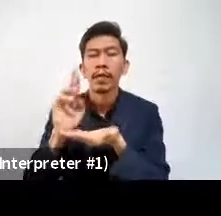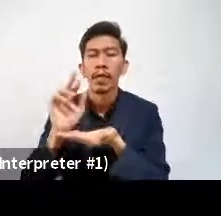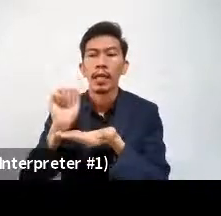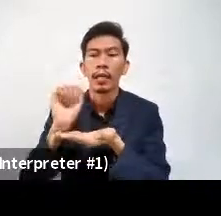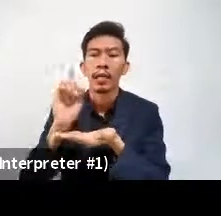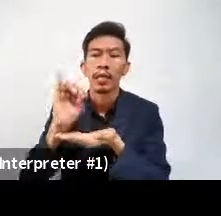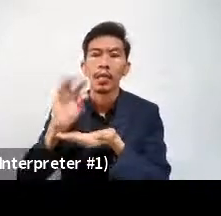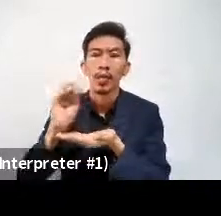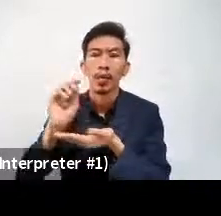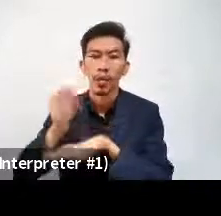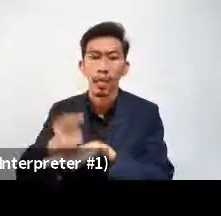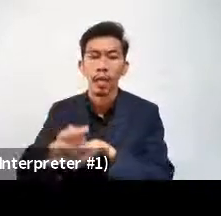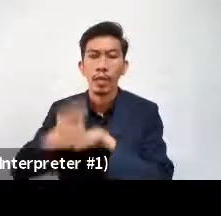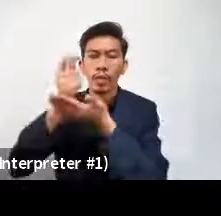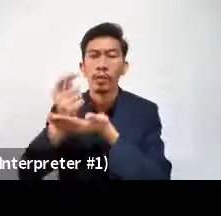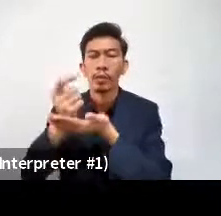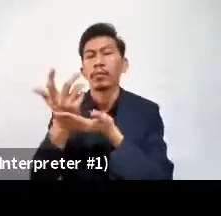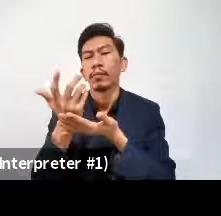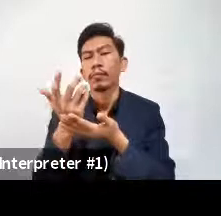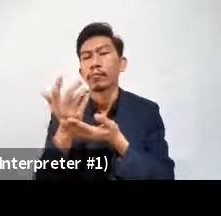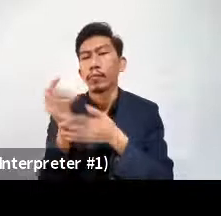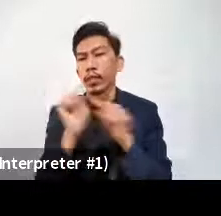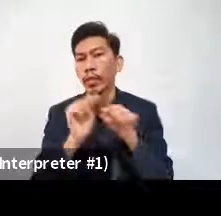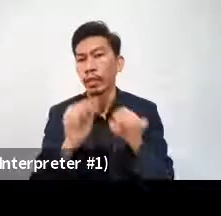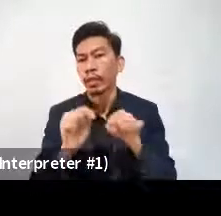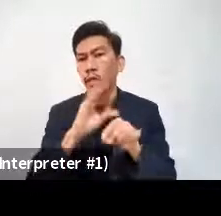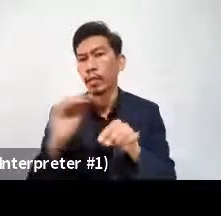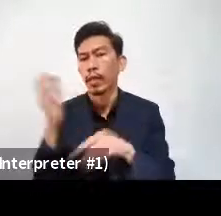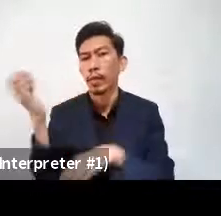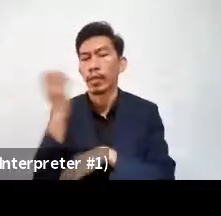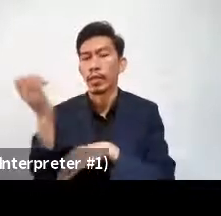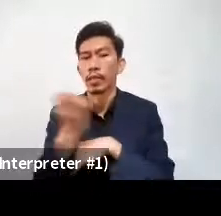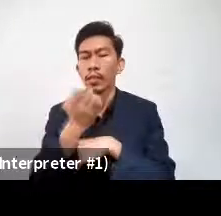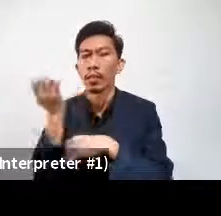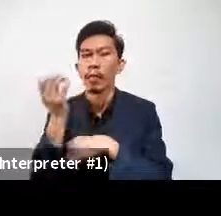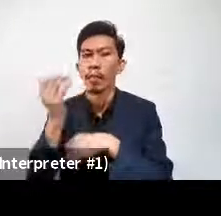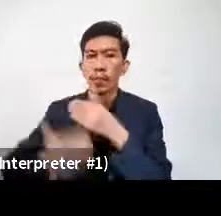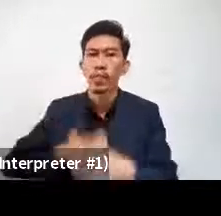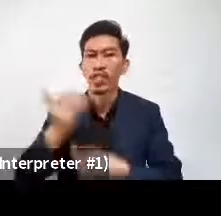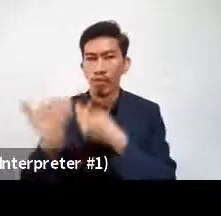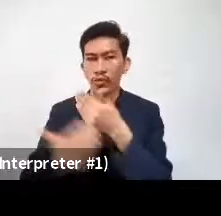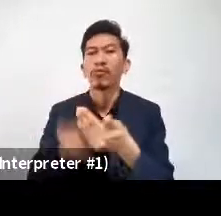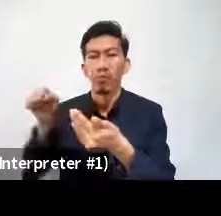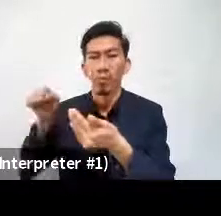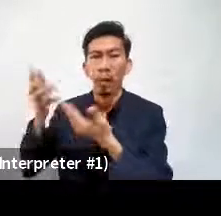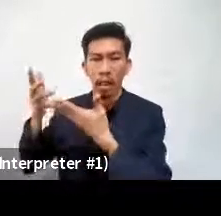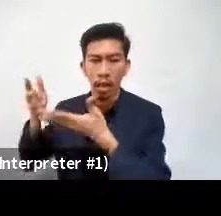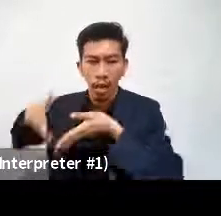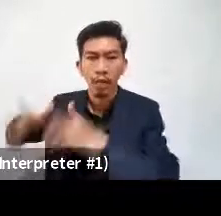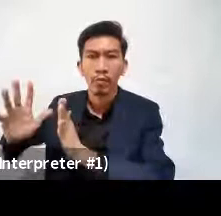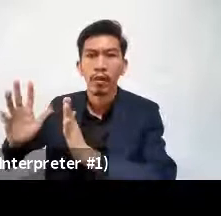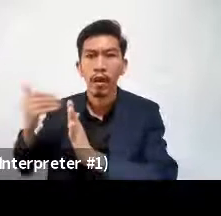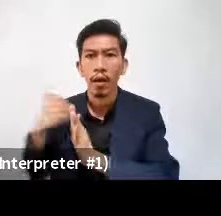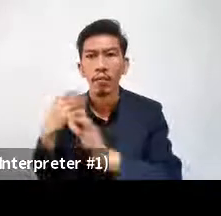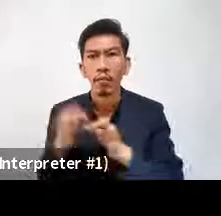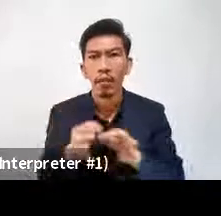daily sessions attendance. Only emergency procedures and admissions were allowed. There was significant delay in